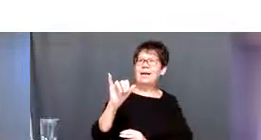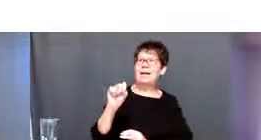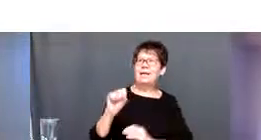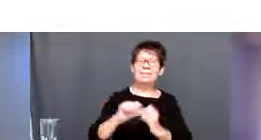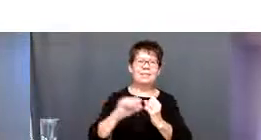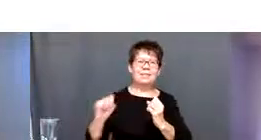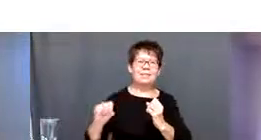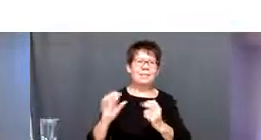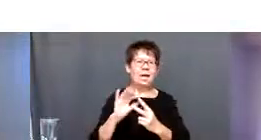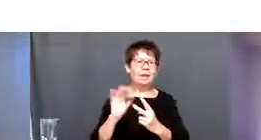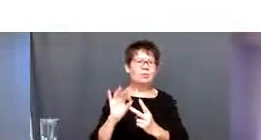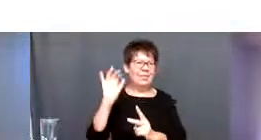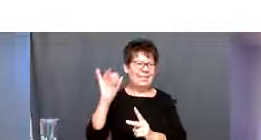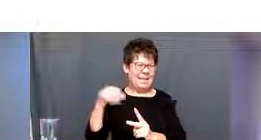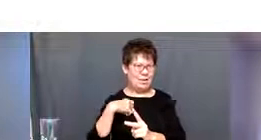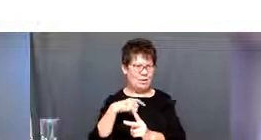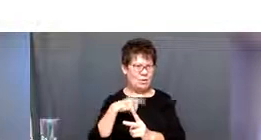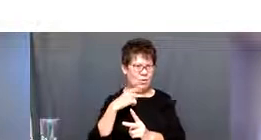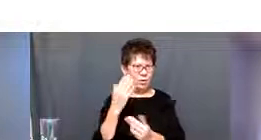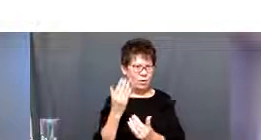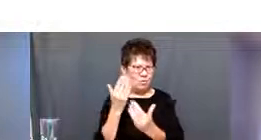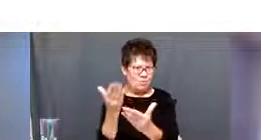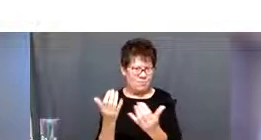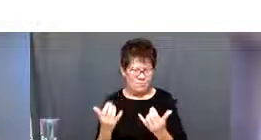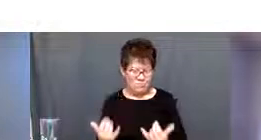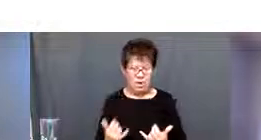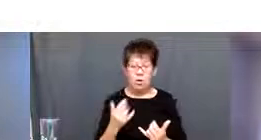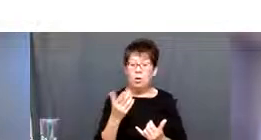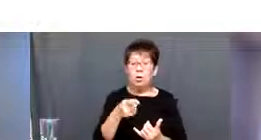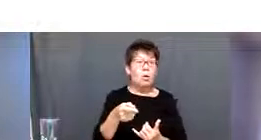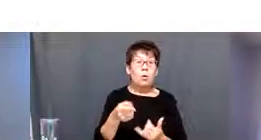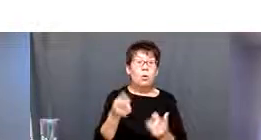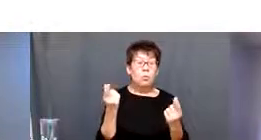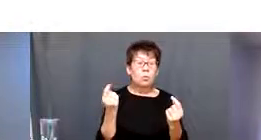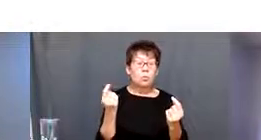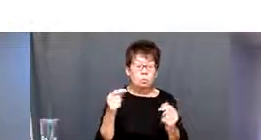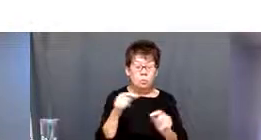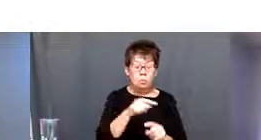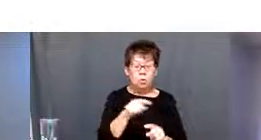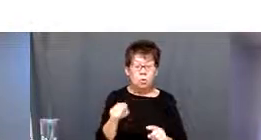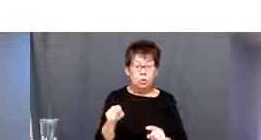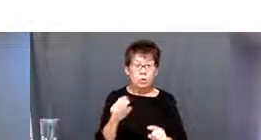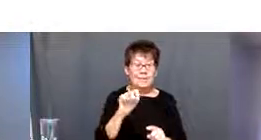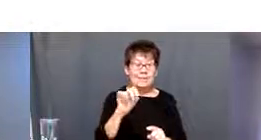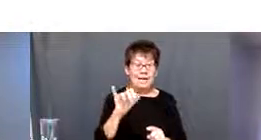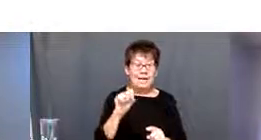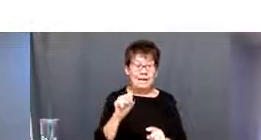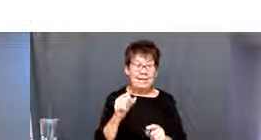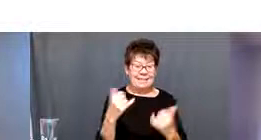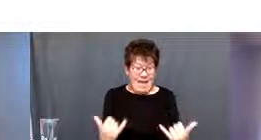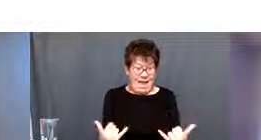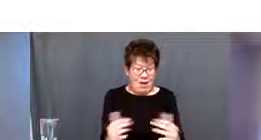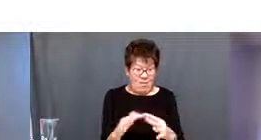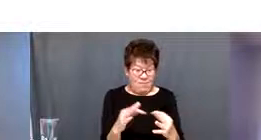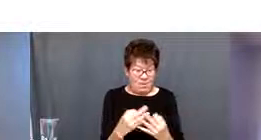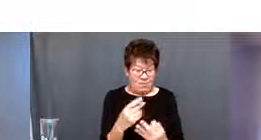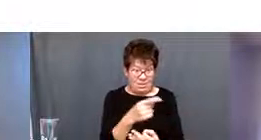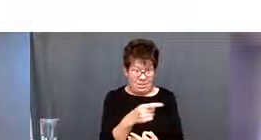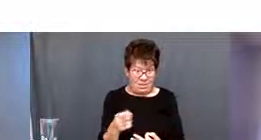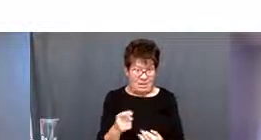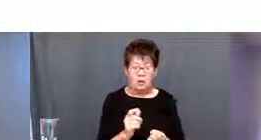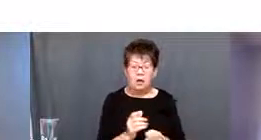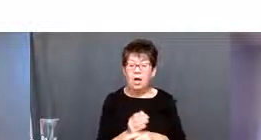that? The TEIS extended option allows those current TEIS families to continue receiving TEIS services beyond